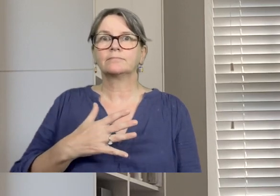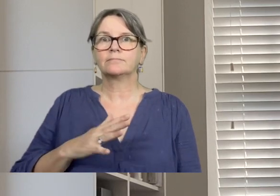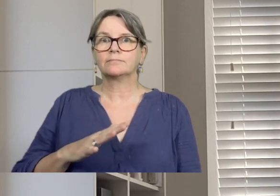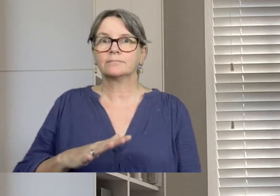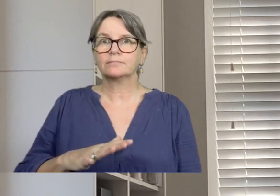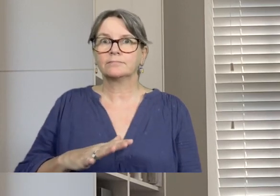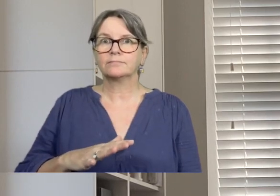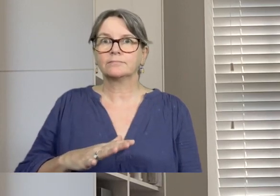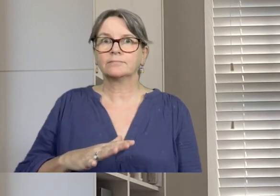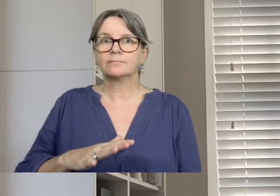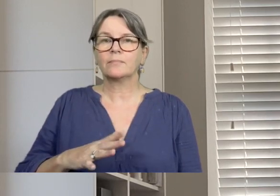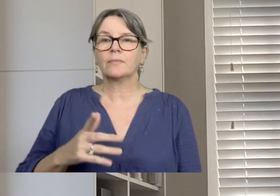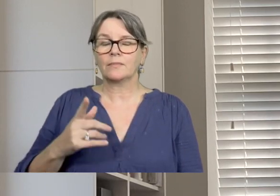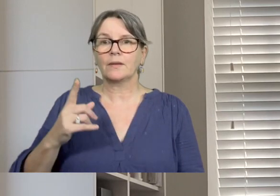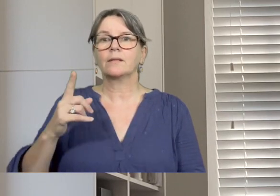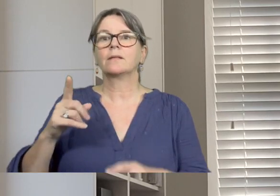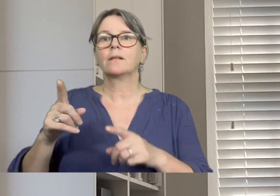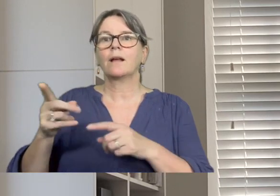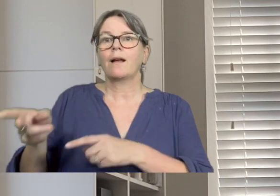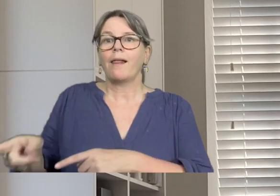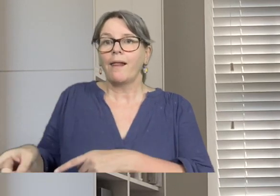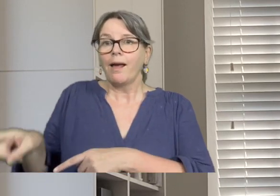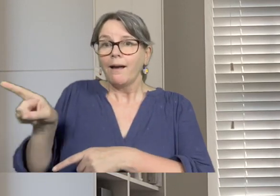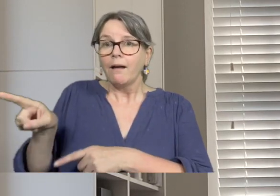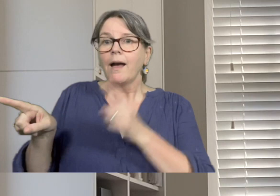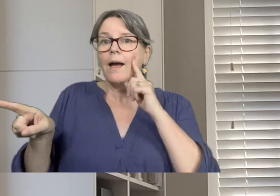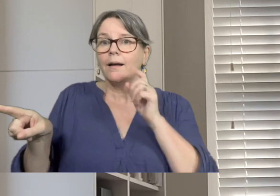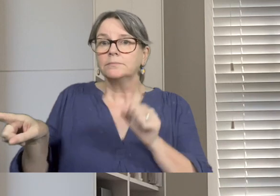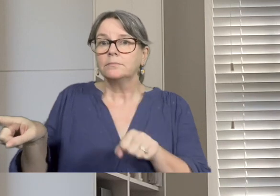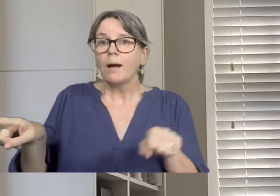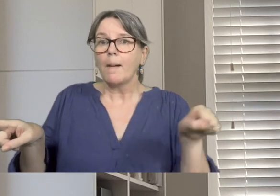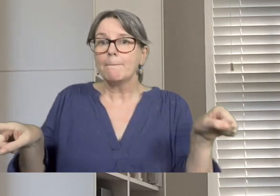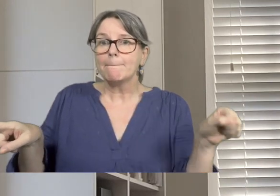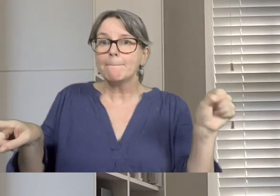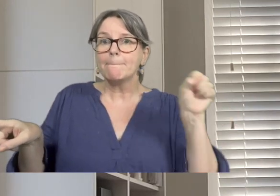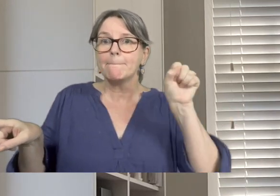reaching away. Take a breath in, breath out, extend away.